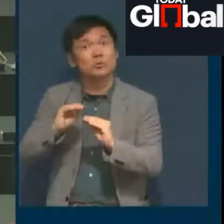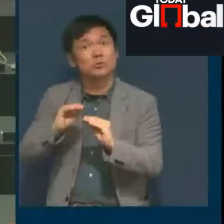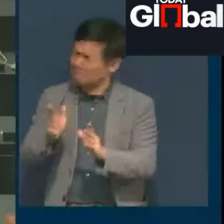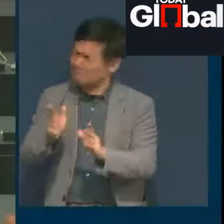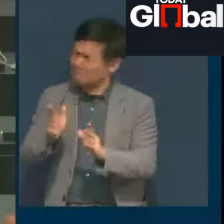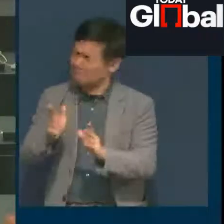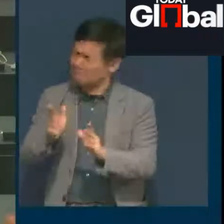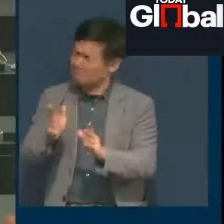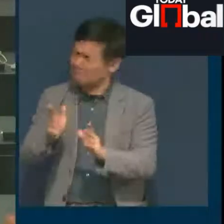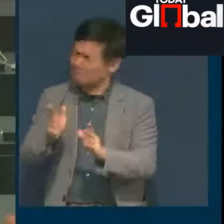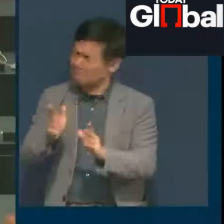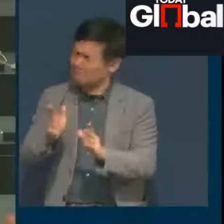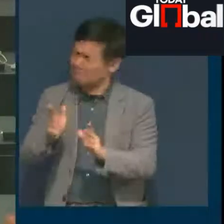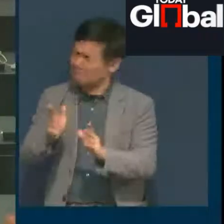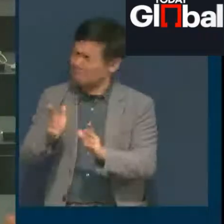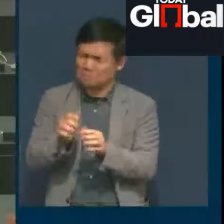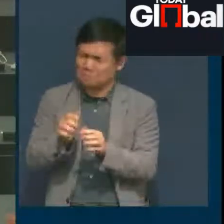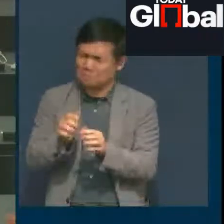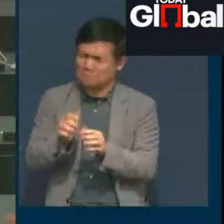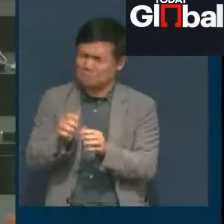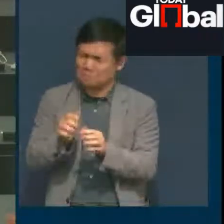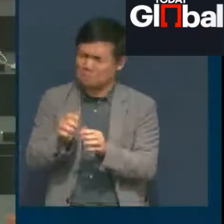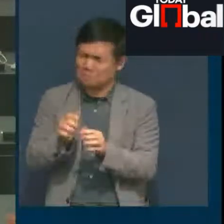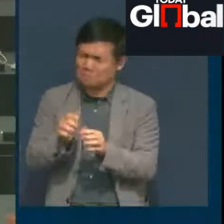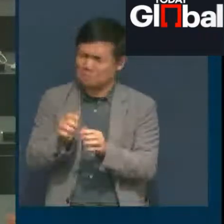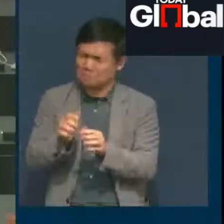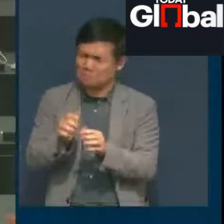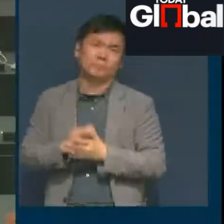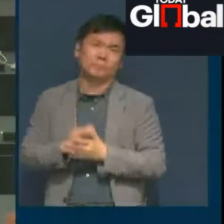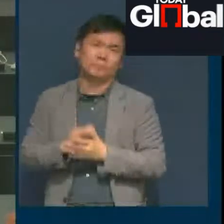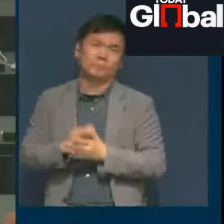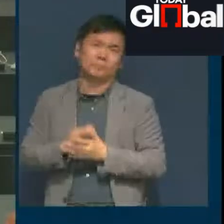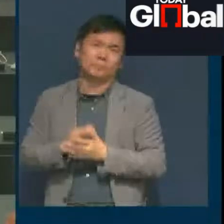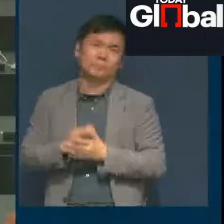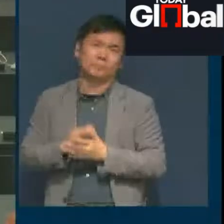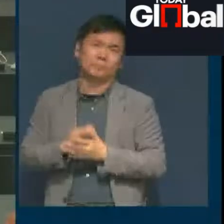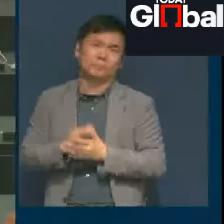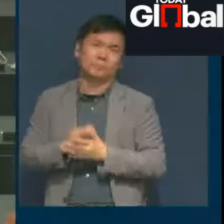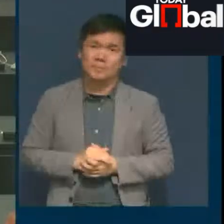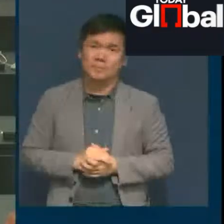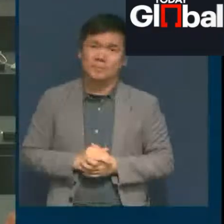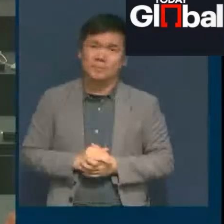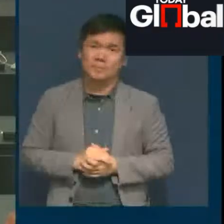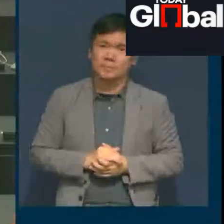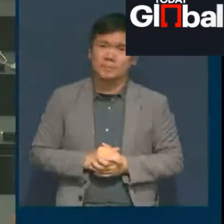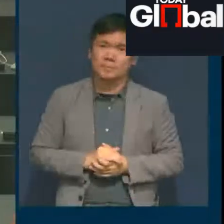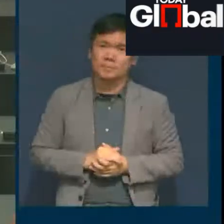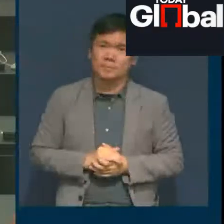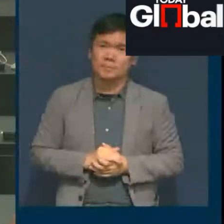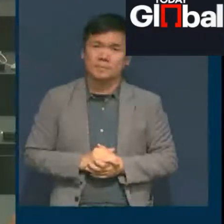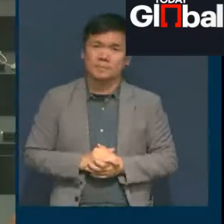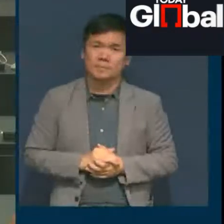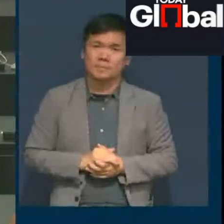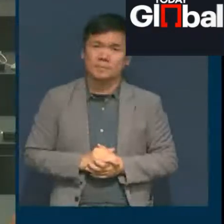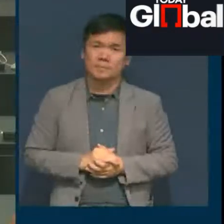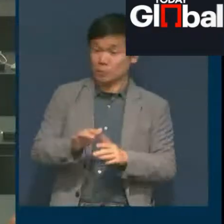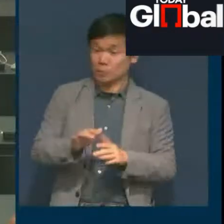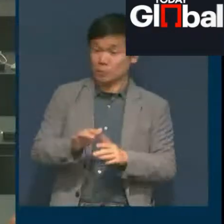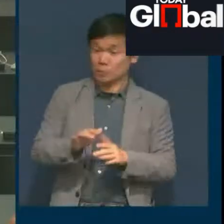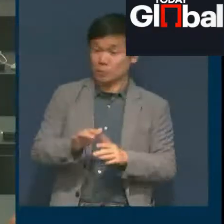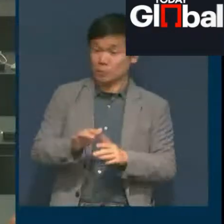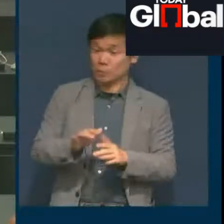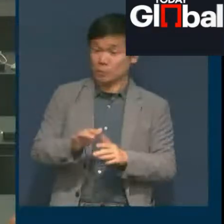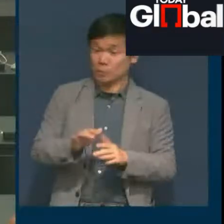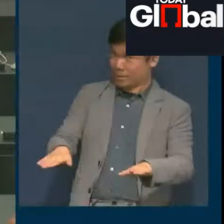and we look at respect, at diversity in school curricula,